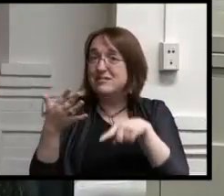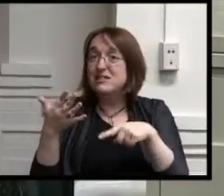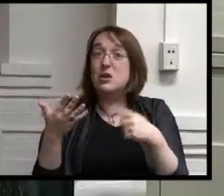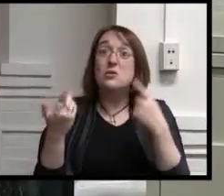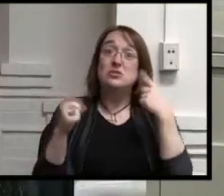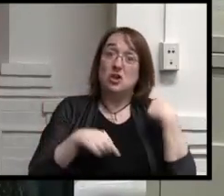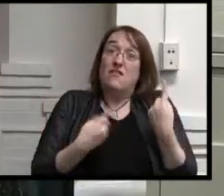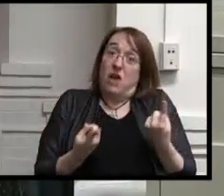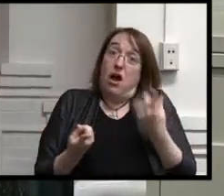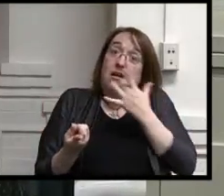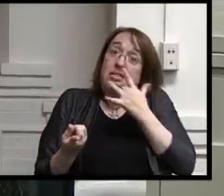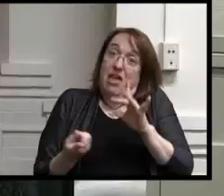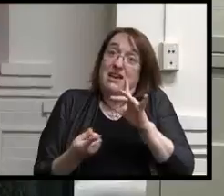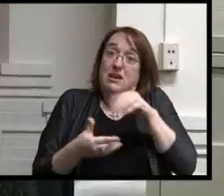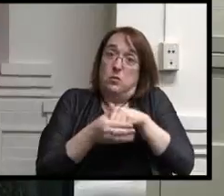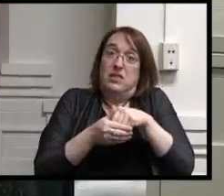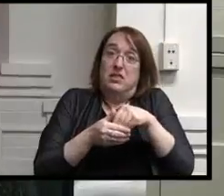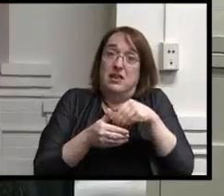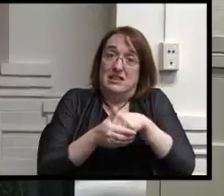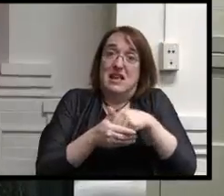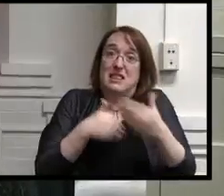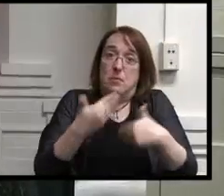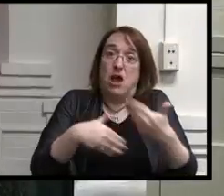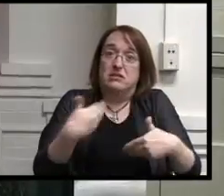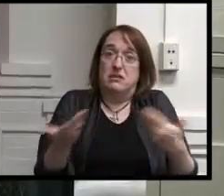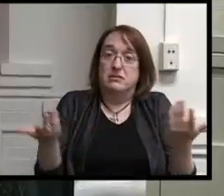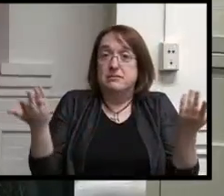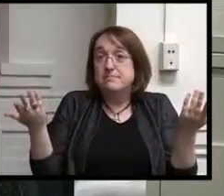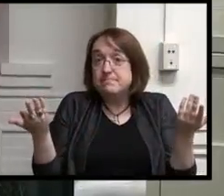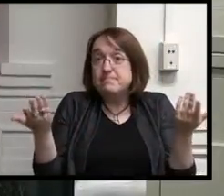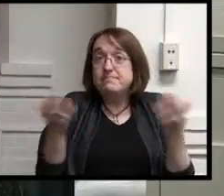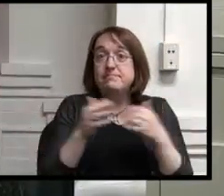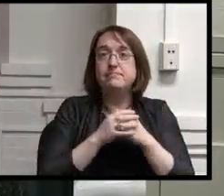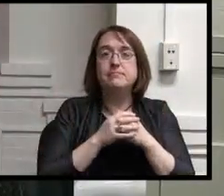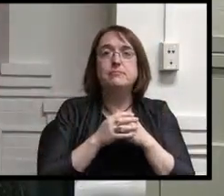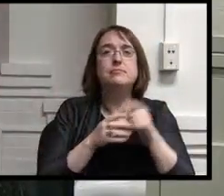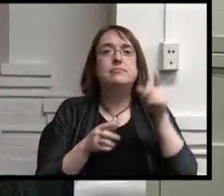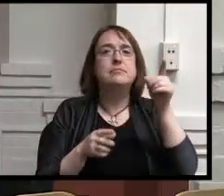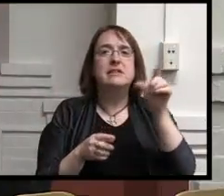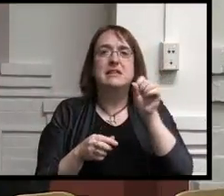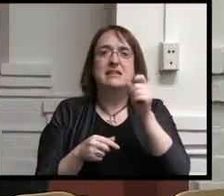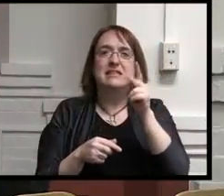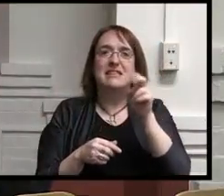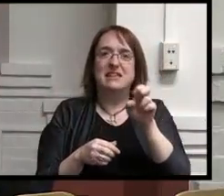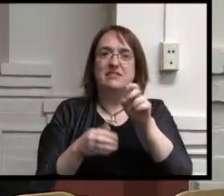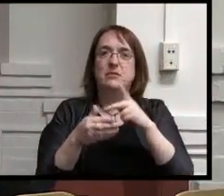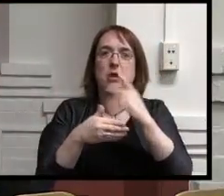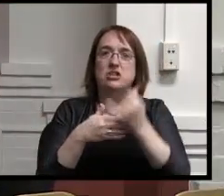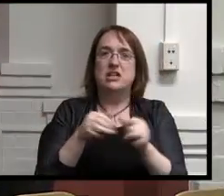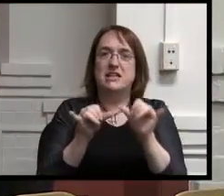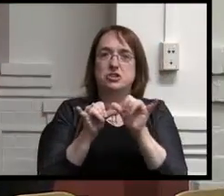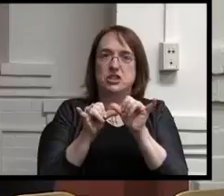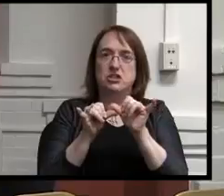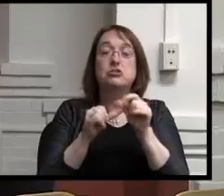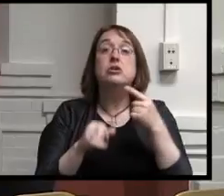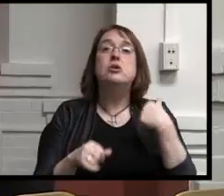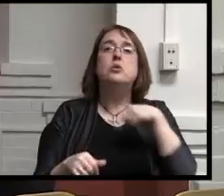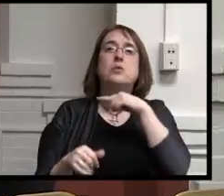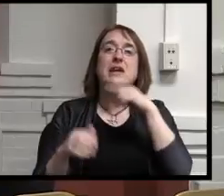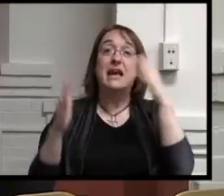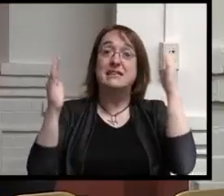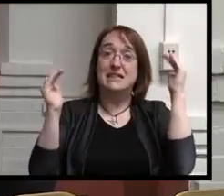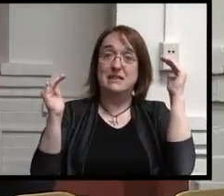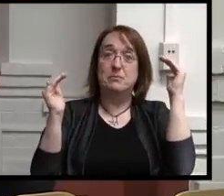out. May I just say something? We lucked out so far. So We have, and we anticipate remaining in good